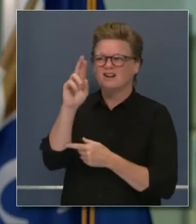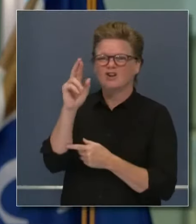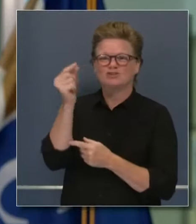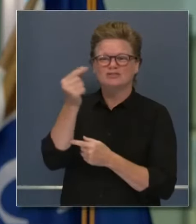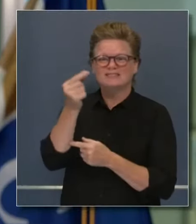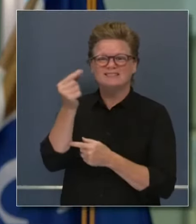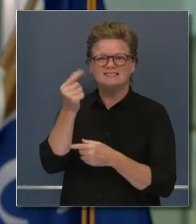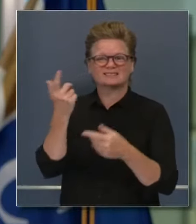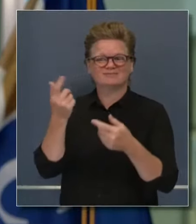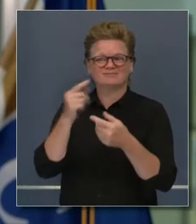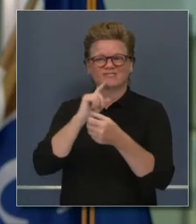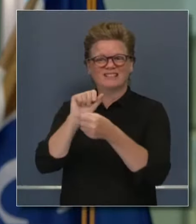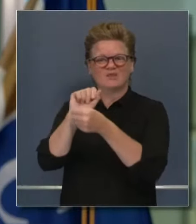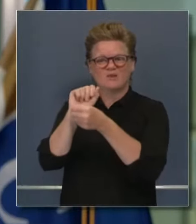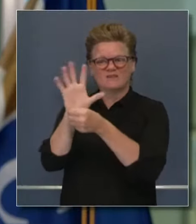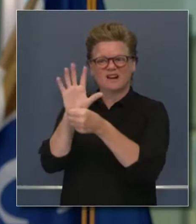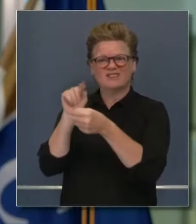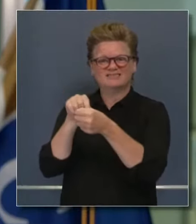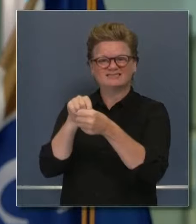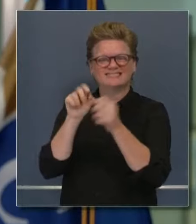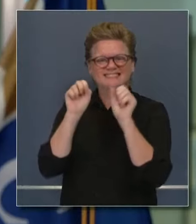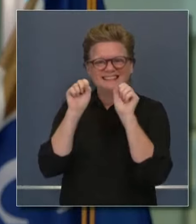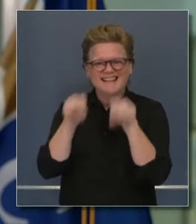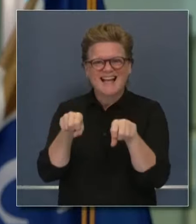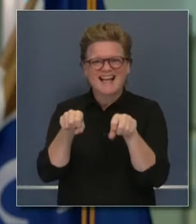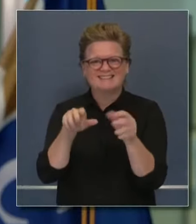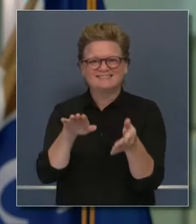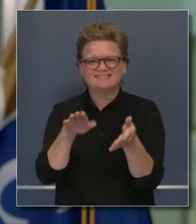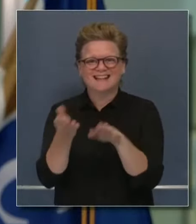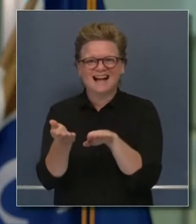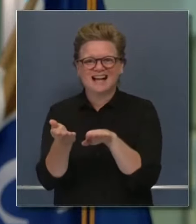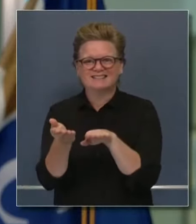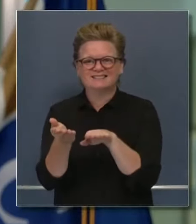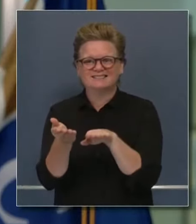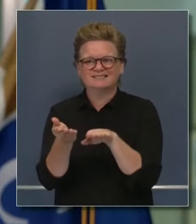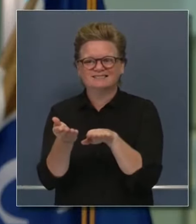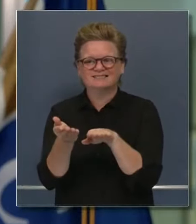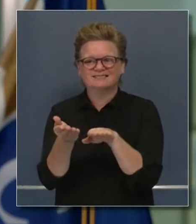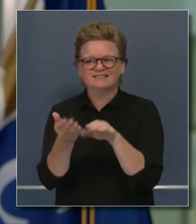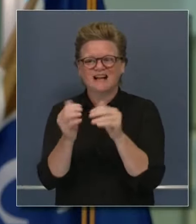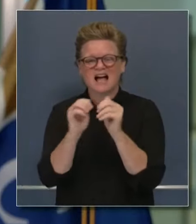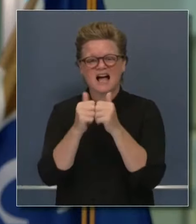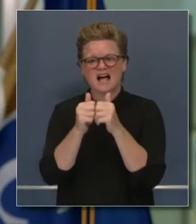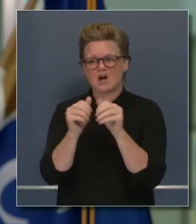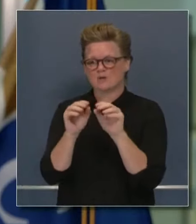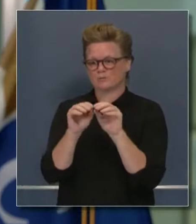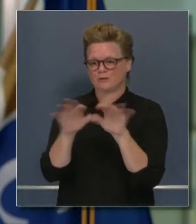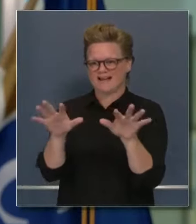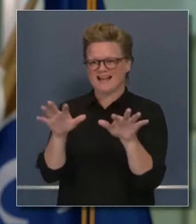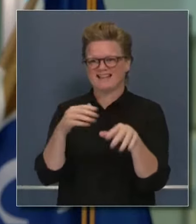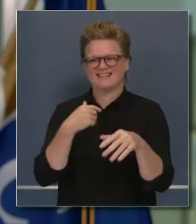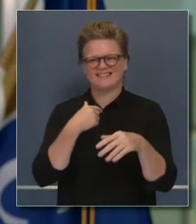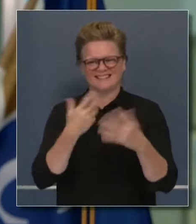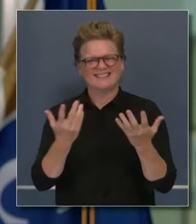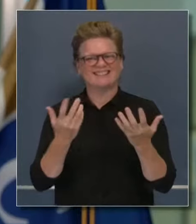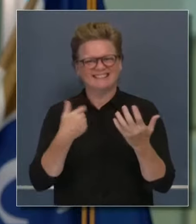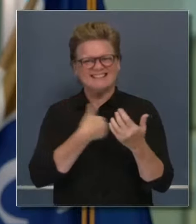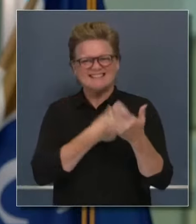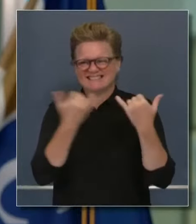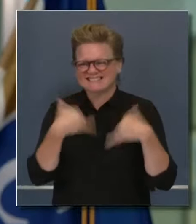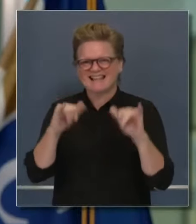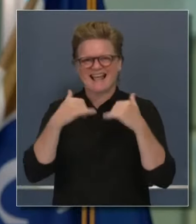disease continues and remains to be, and how the transmission continues, and how incredibly important it